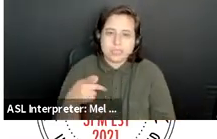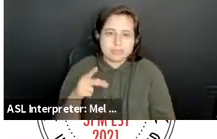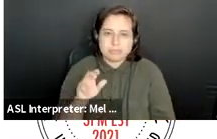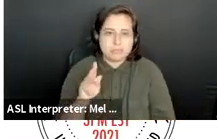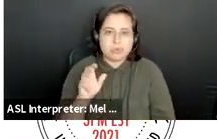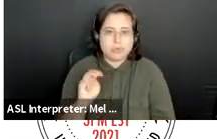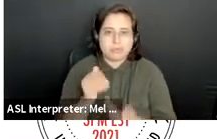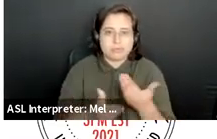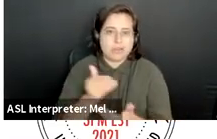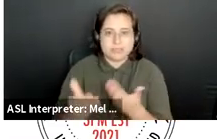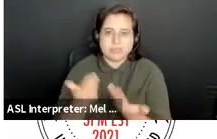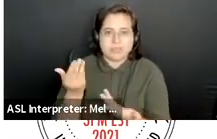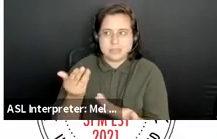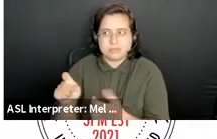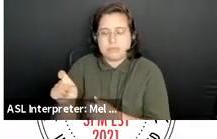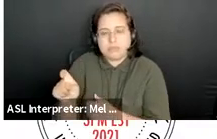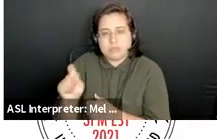January, but there's still some more.